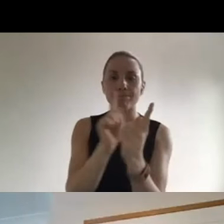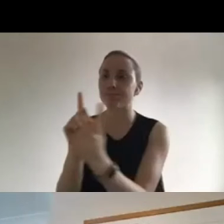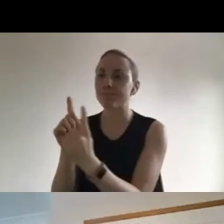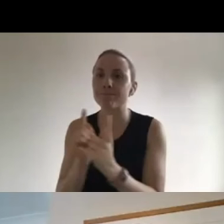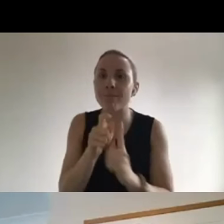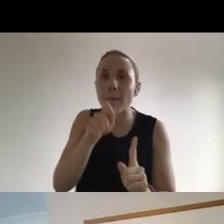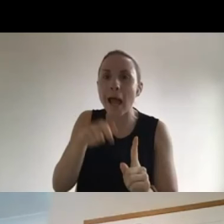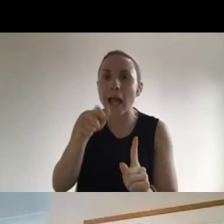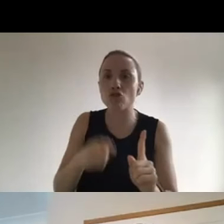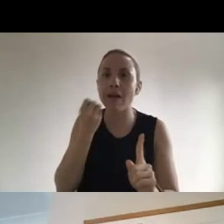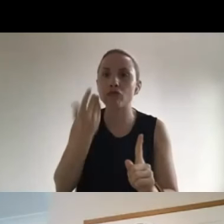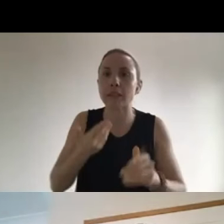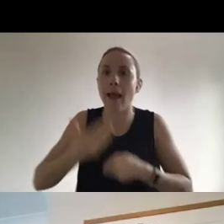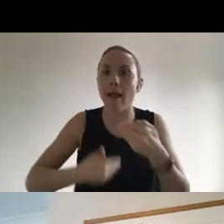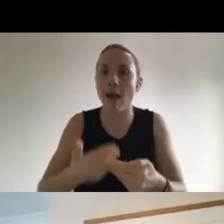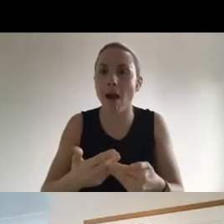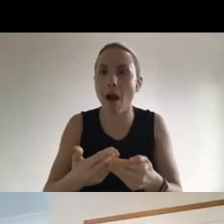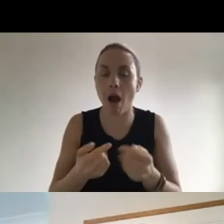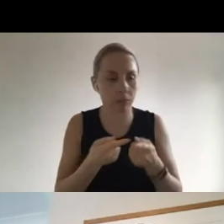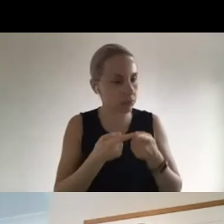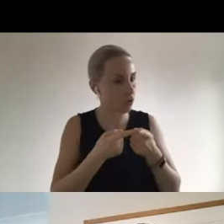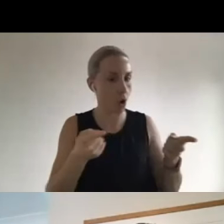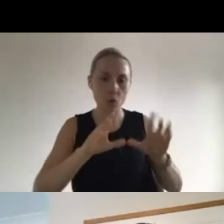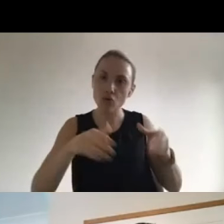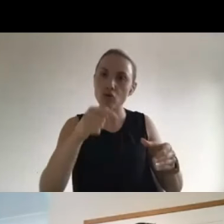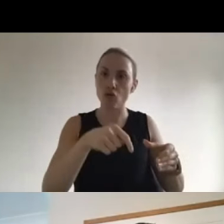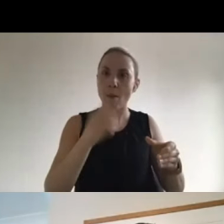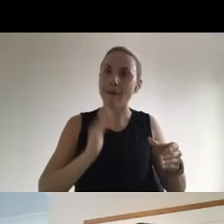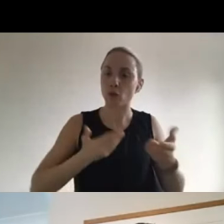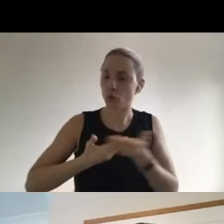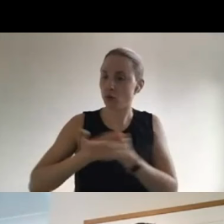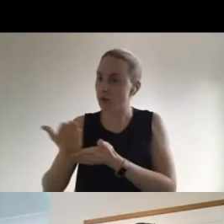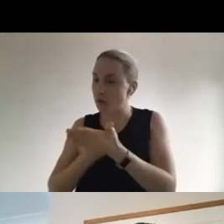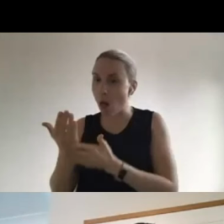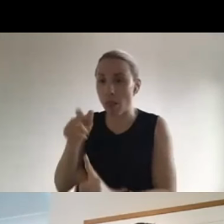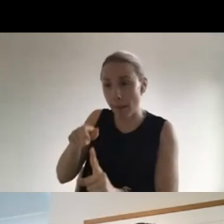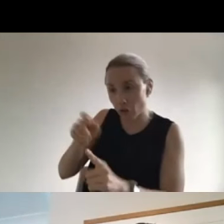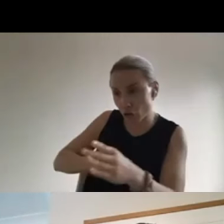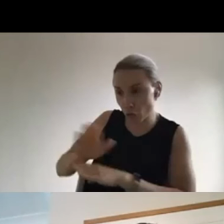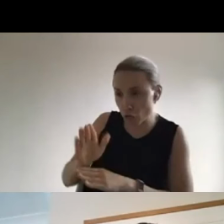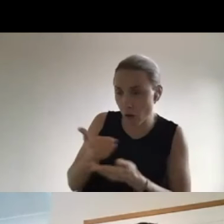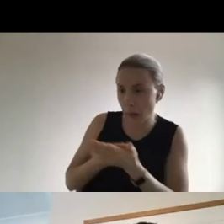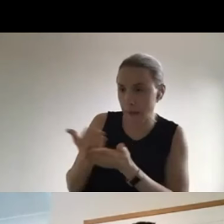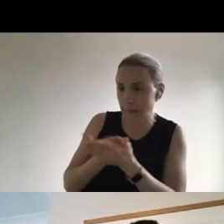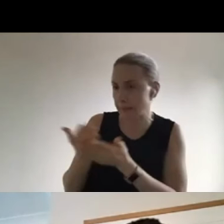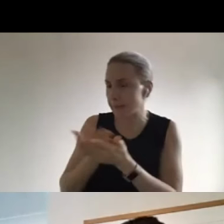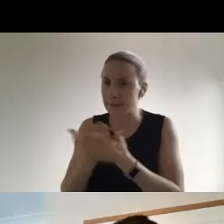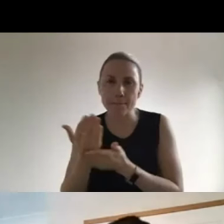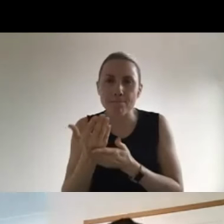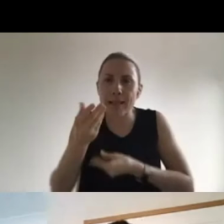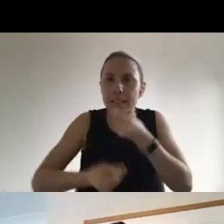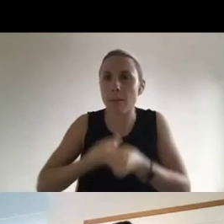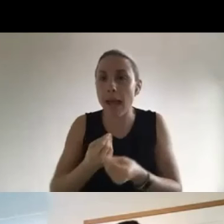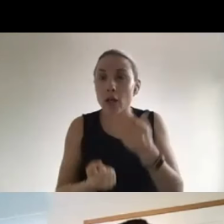to be the people that are going to have to consult with the patients in the future and explain them the opportunities